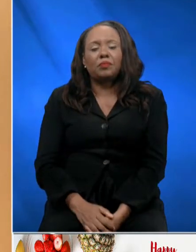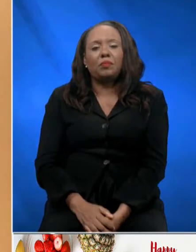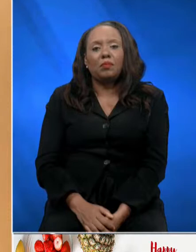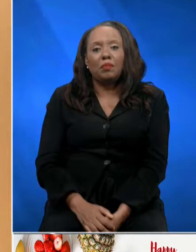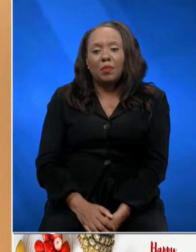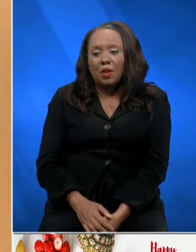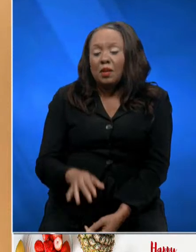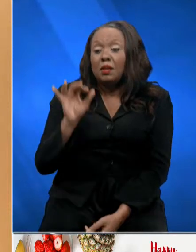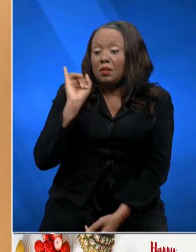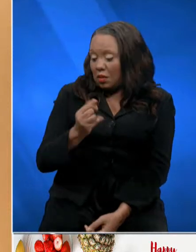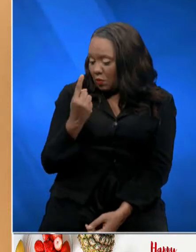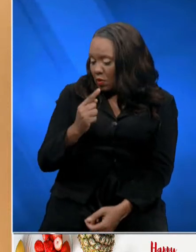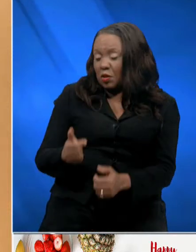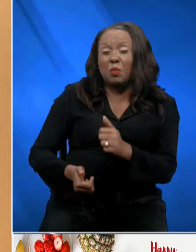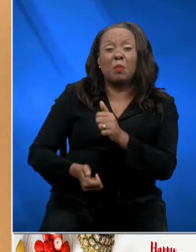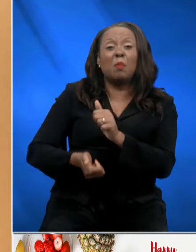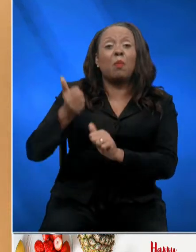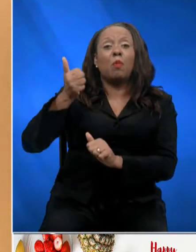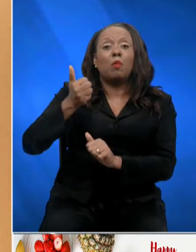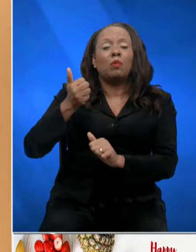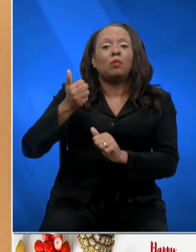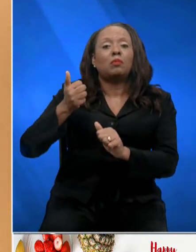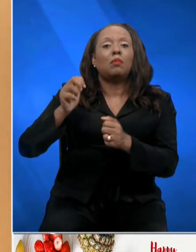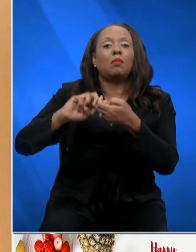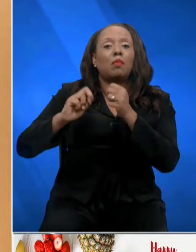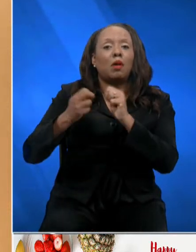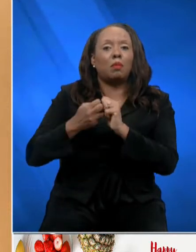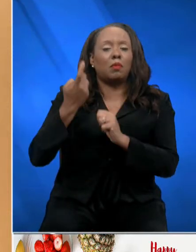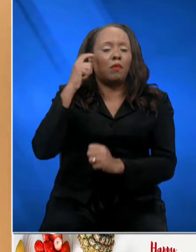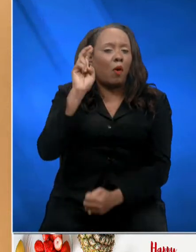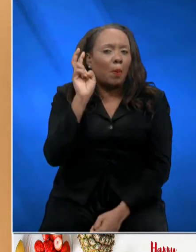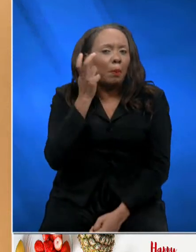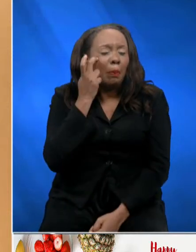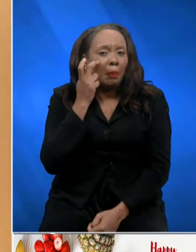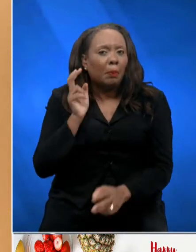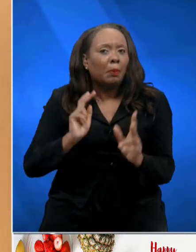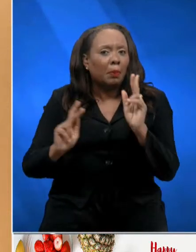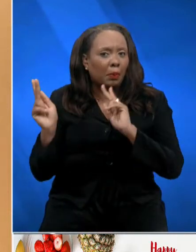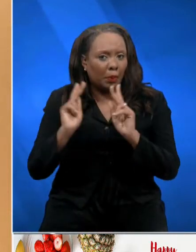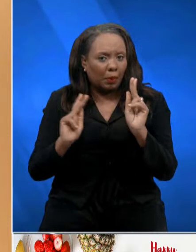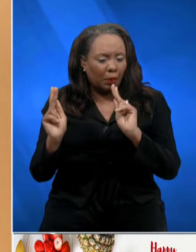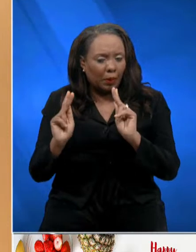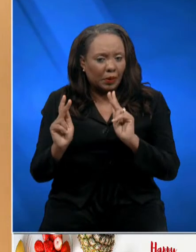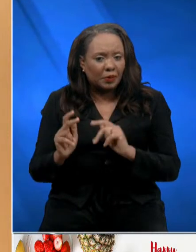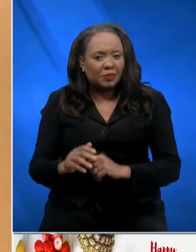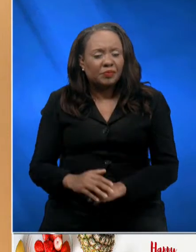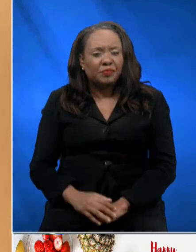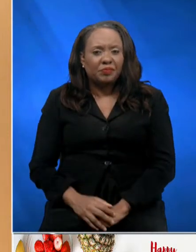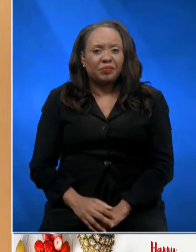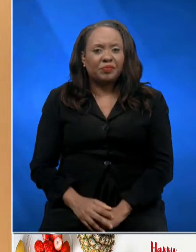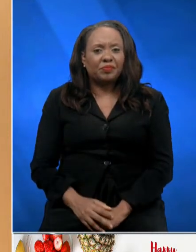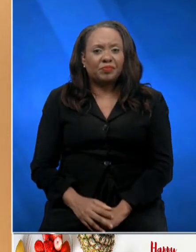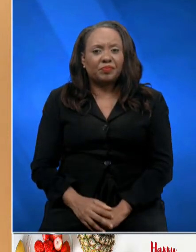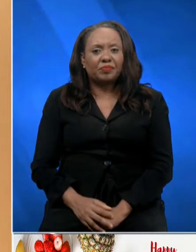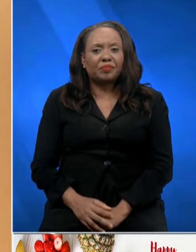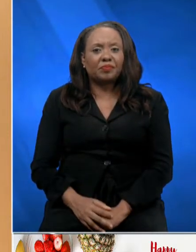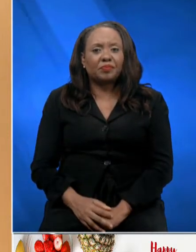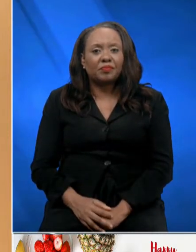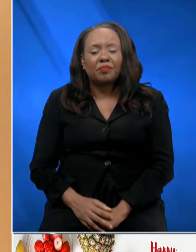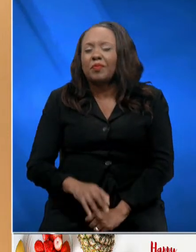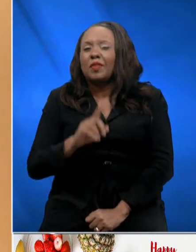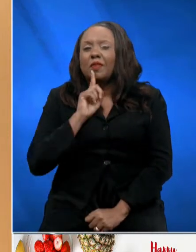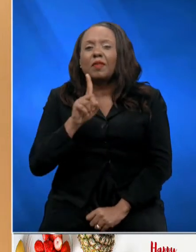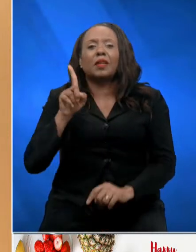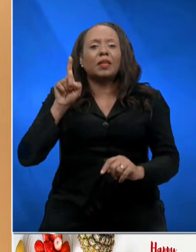or one of the most common causes of blindness in the working age population. So that's something that we need to try